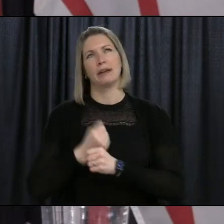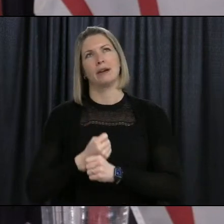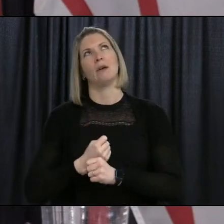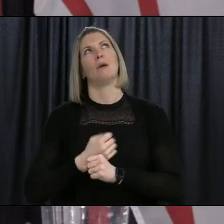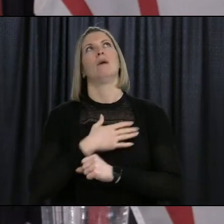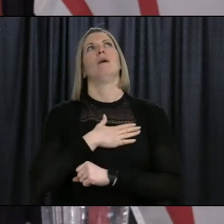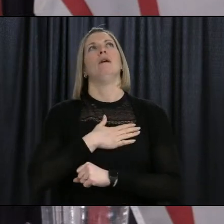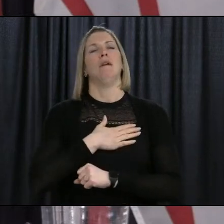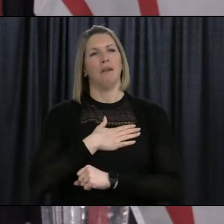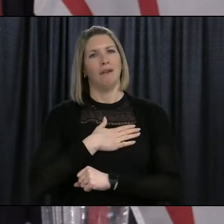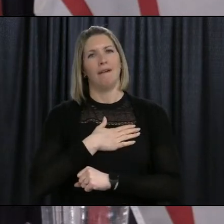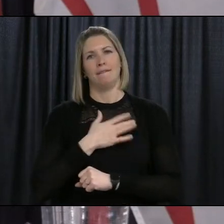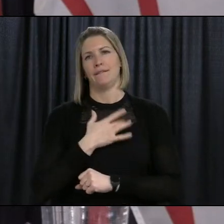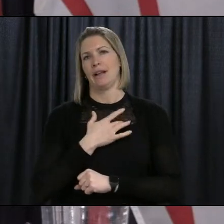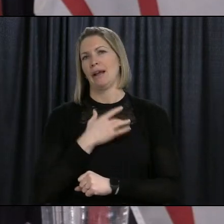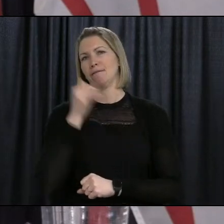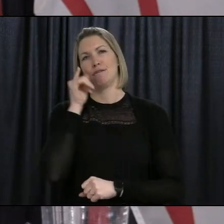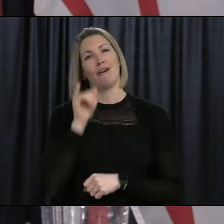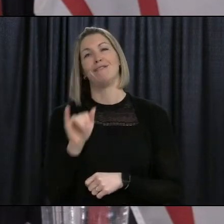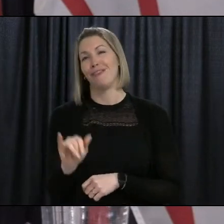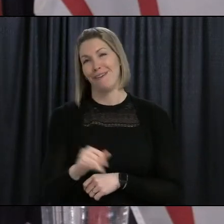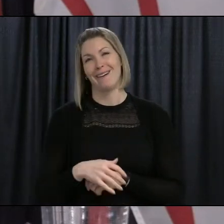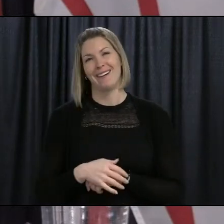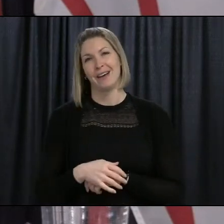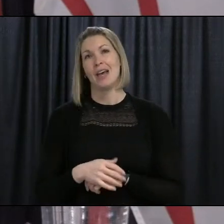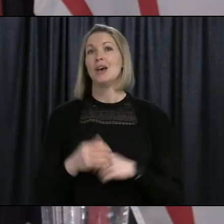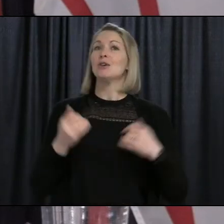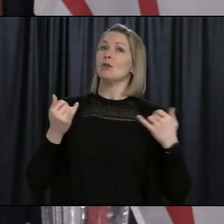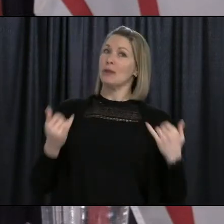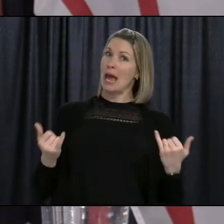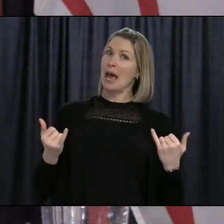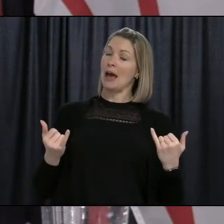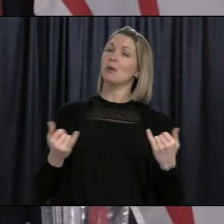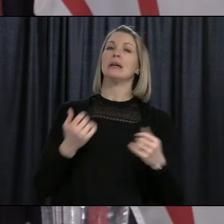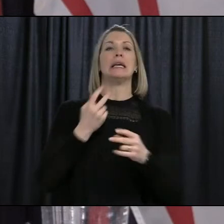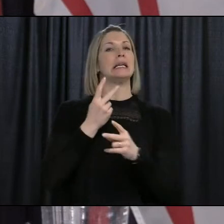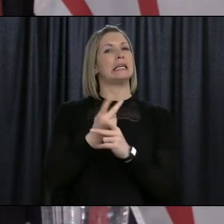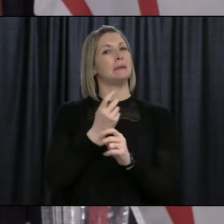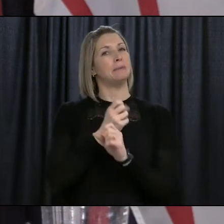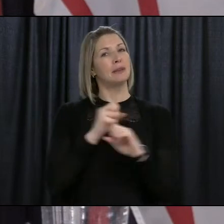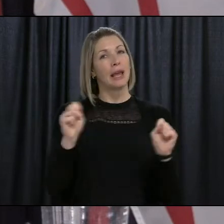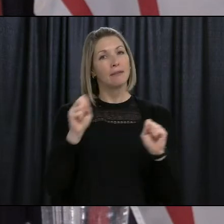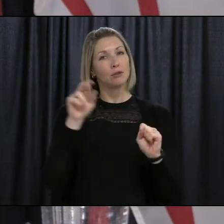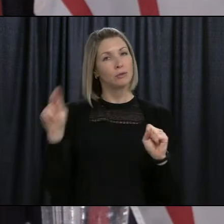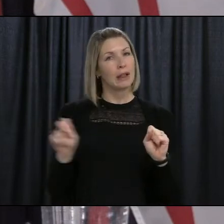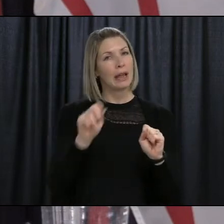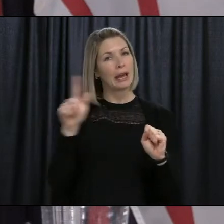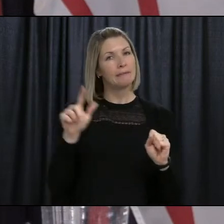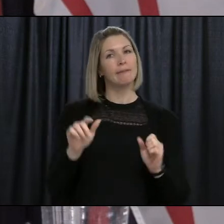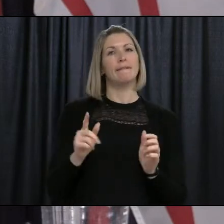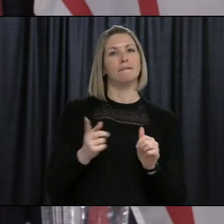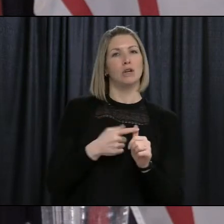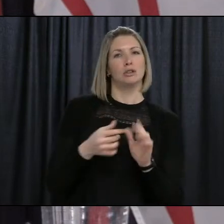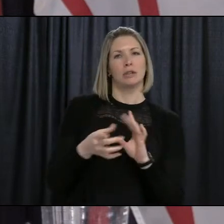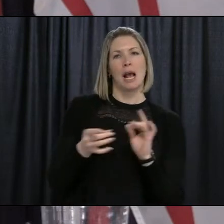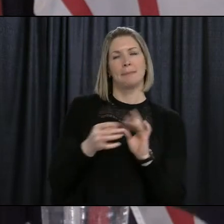as always, follow the health guidelines and stay safe, Newfoundland and Labrador. I'll now invite Minister Haggie for a few comments.